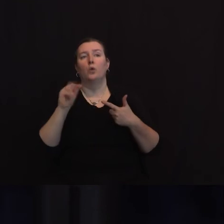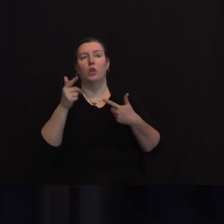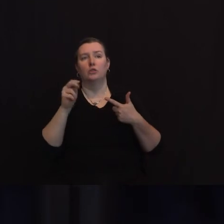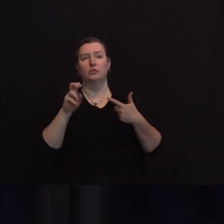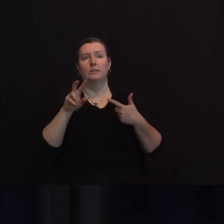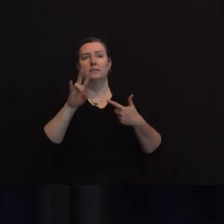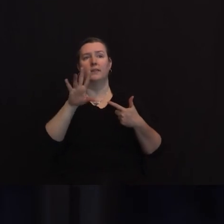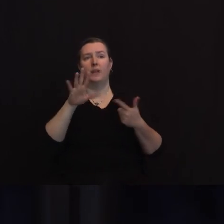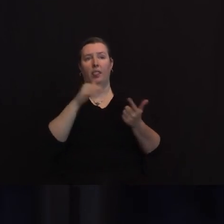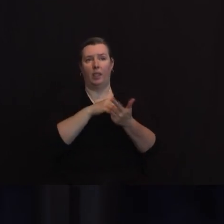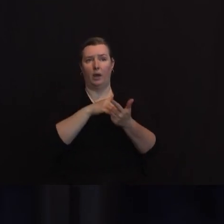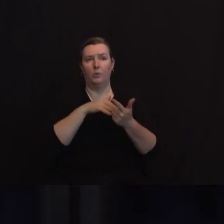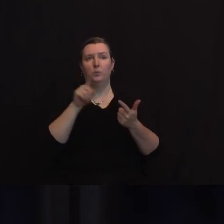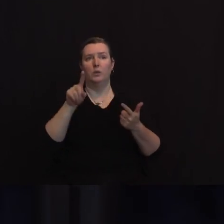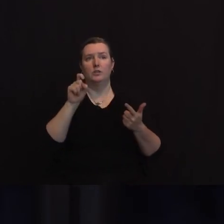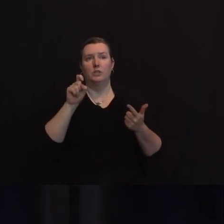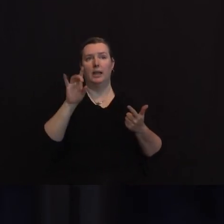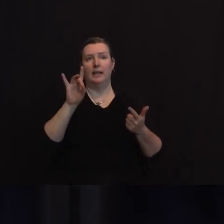75,185.